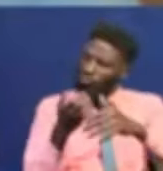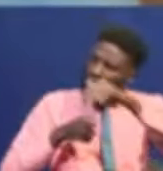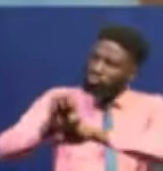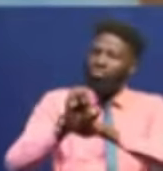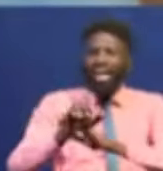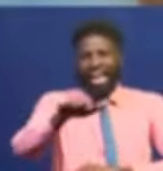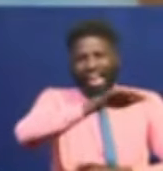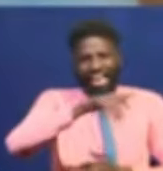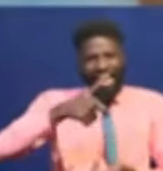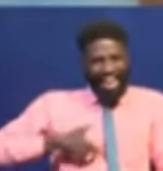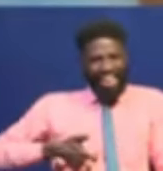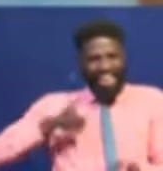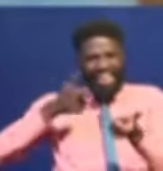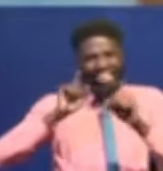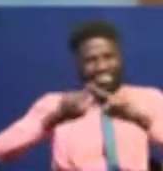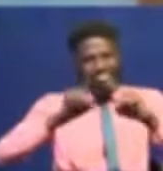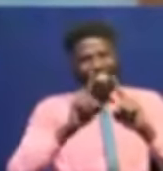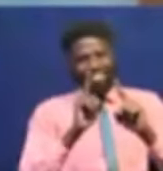attacked.